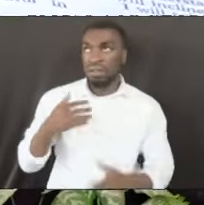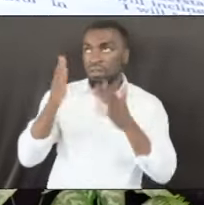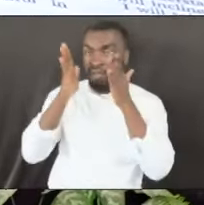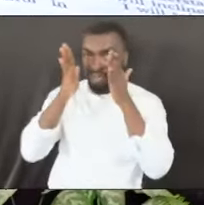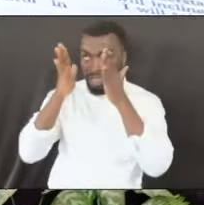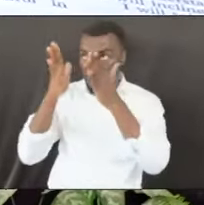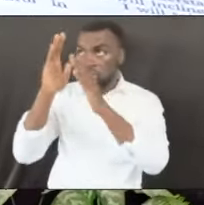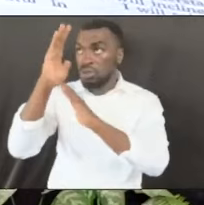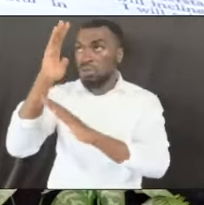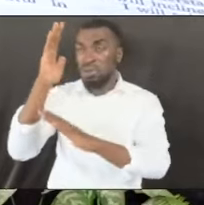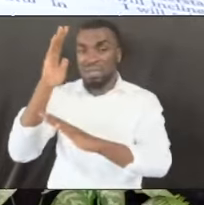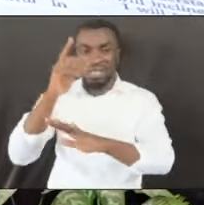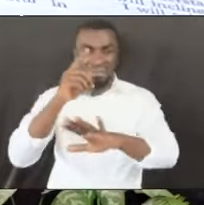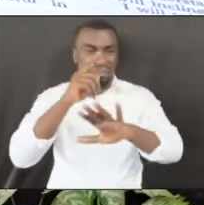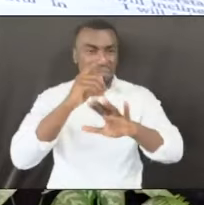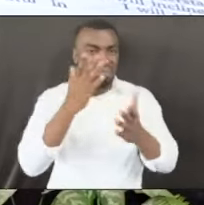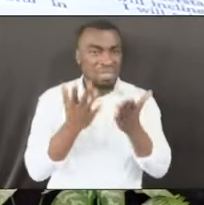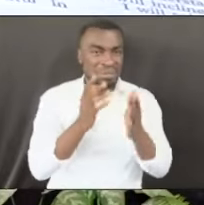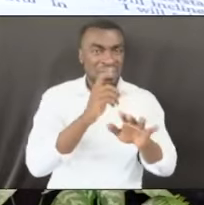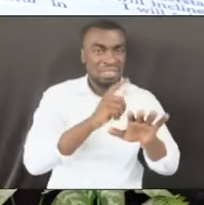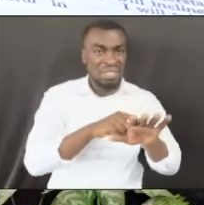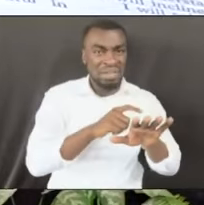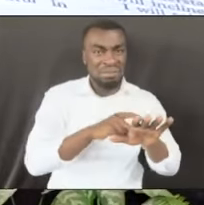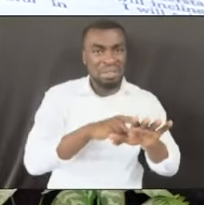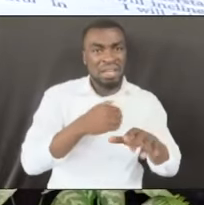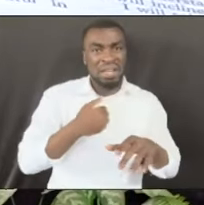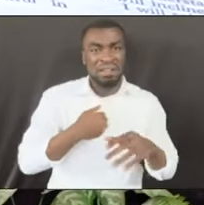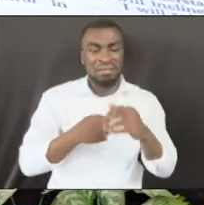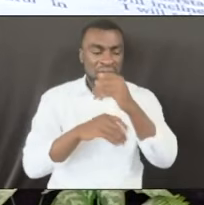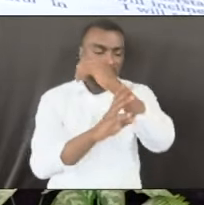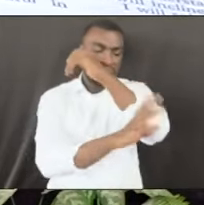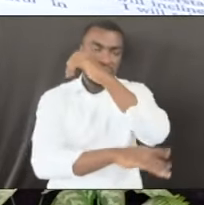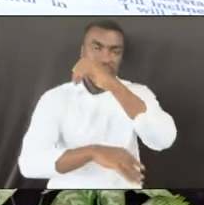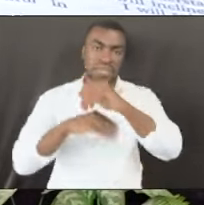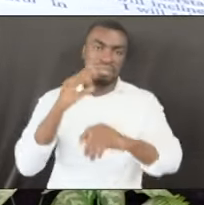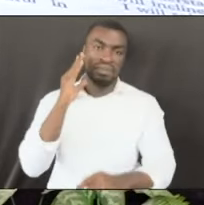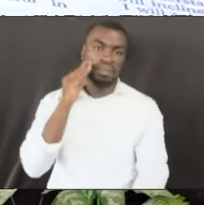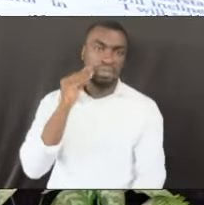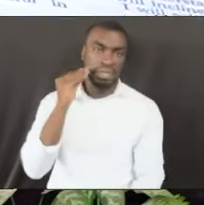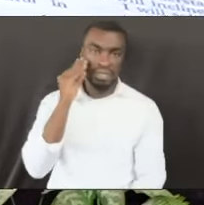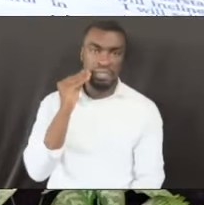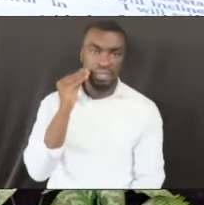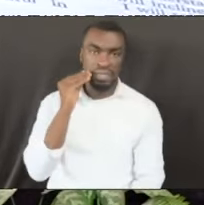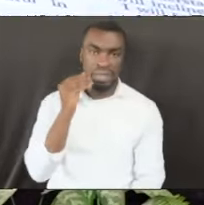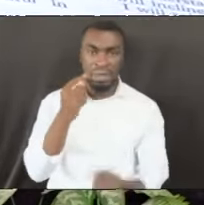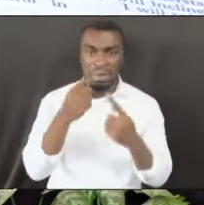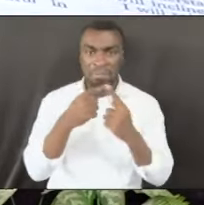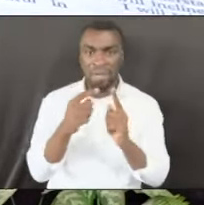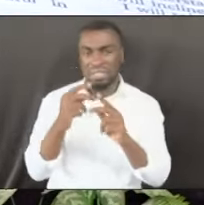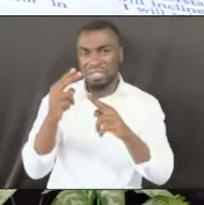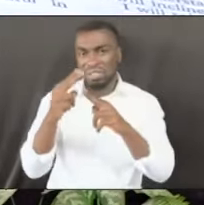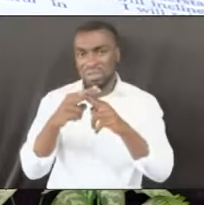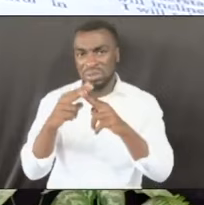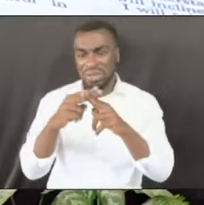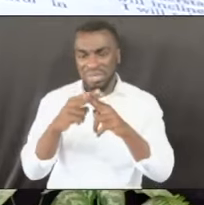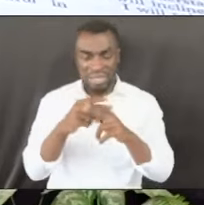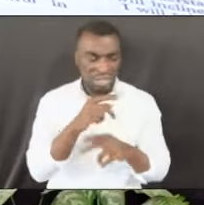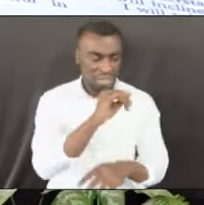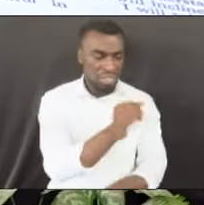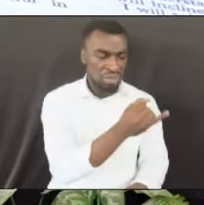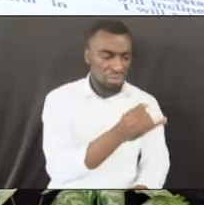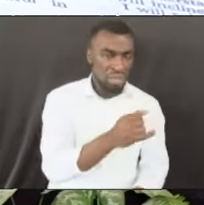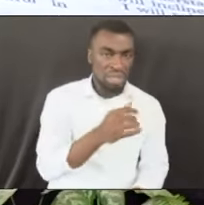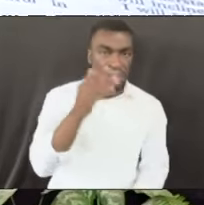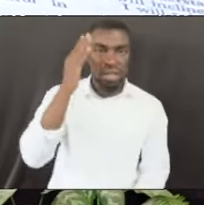they are going through a horrifying experience. But as soon as he comes to his senses,